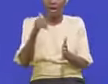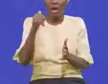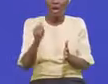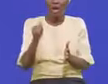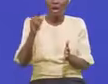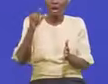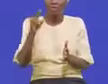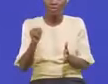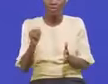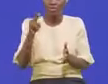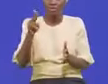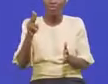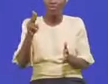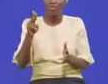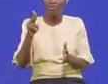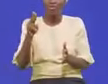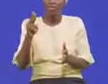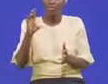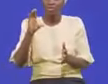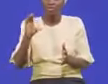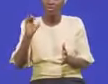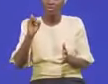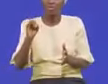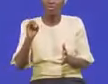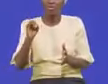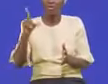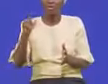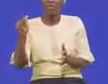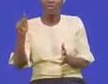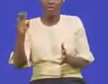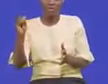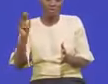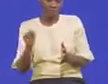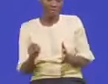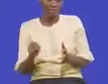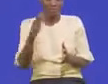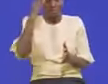Eye oyɔ enyama bena